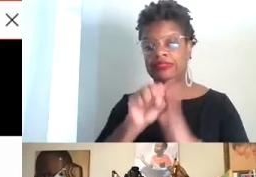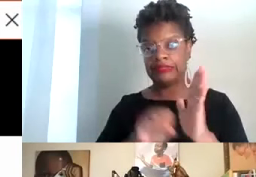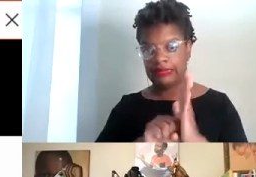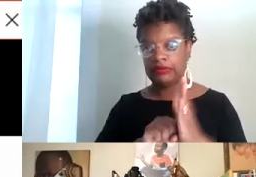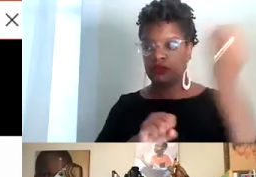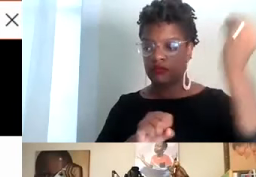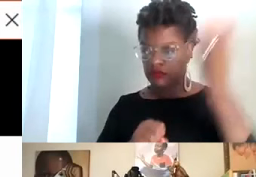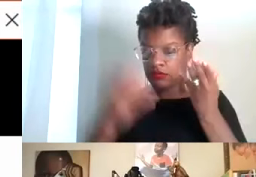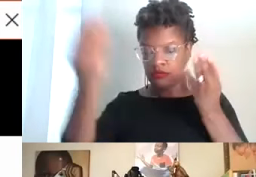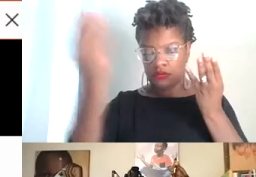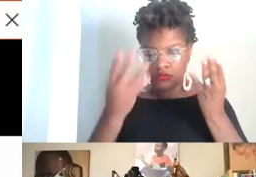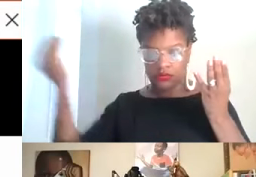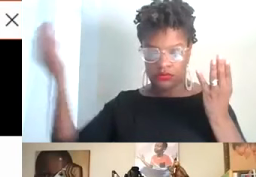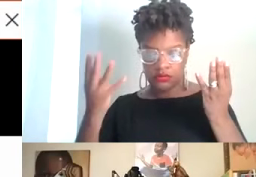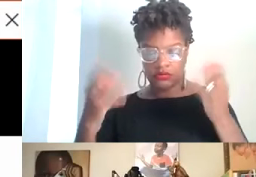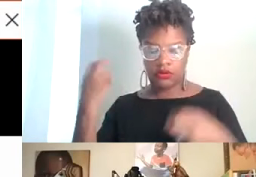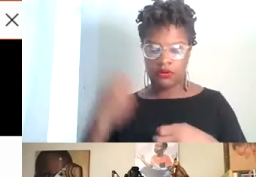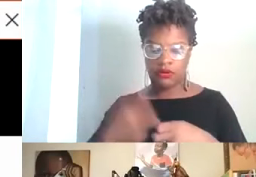and navigating all of that stuff.